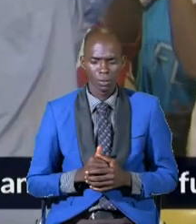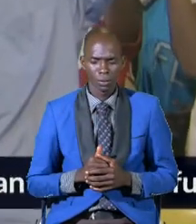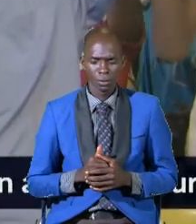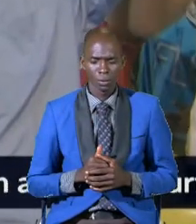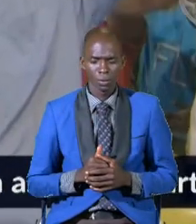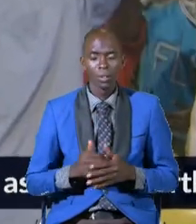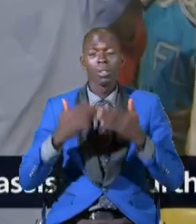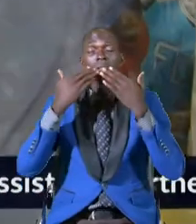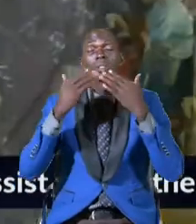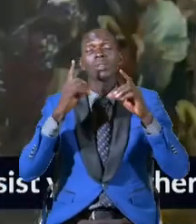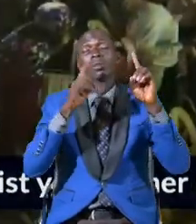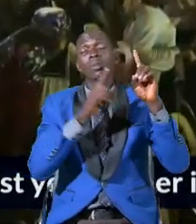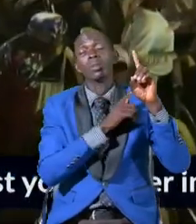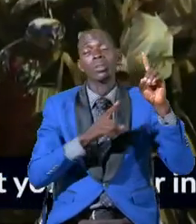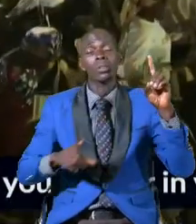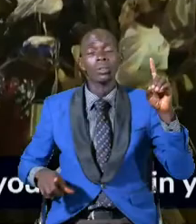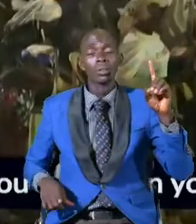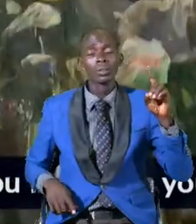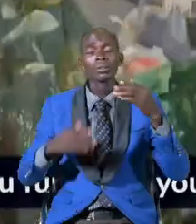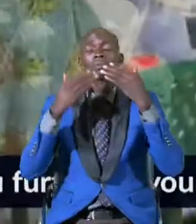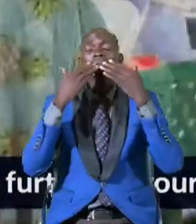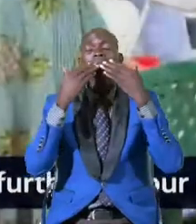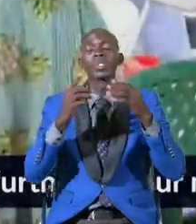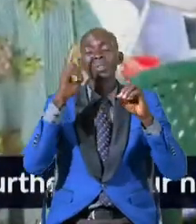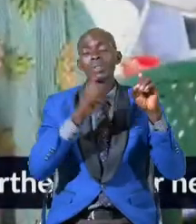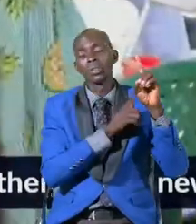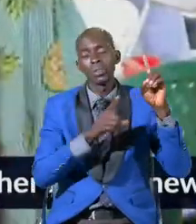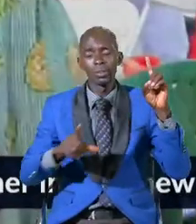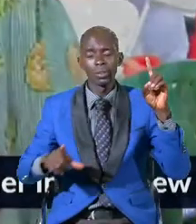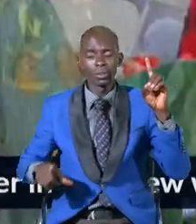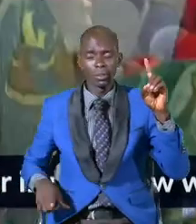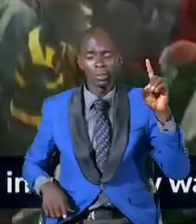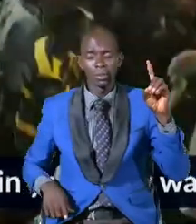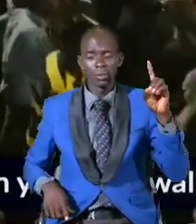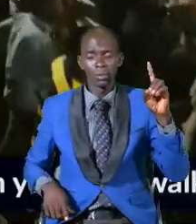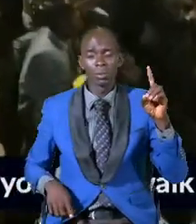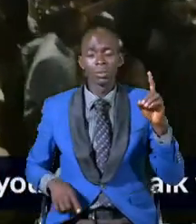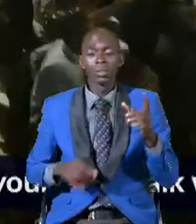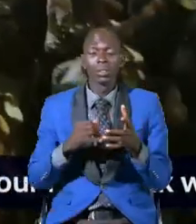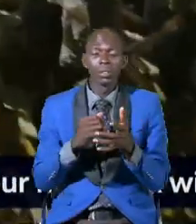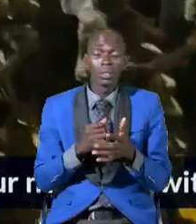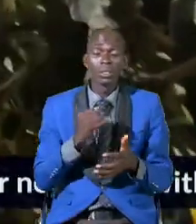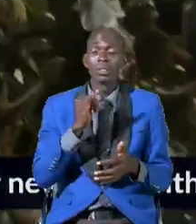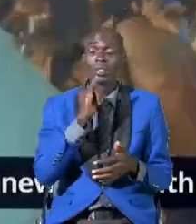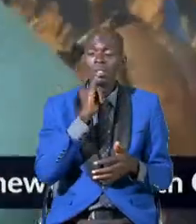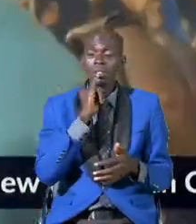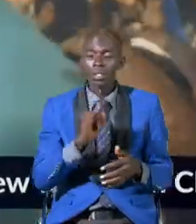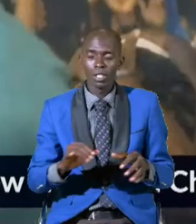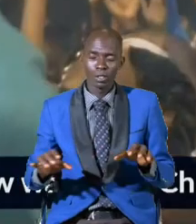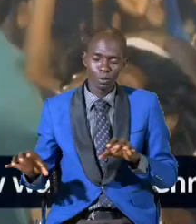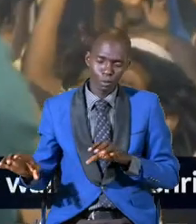Thank you, Lord. Thank you, Lord. It is